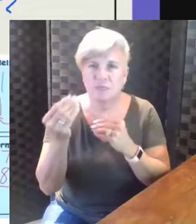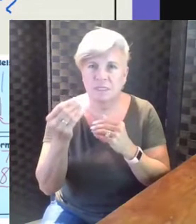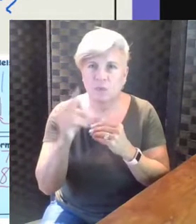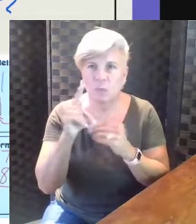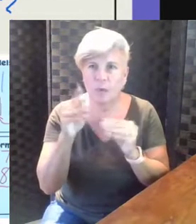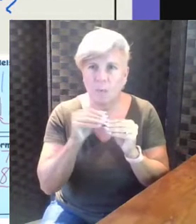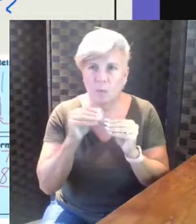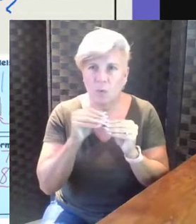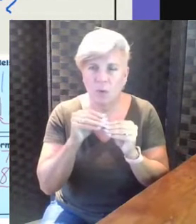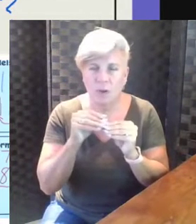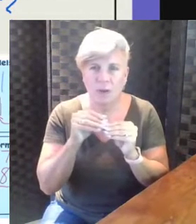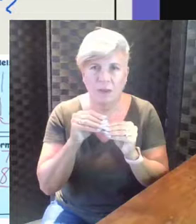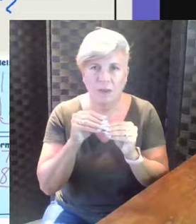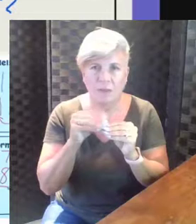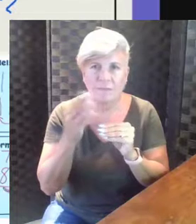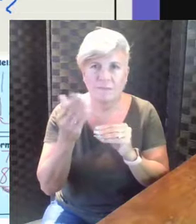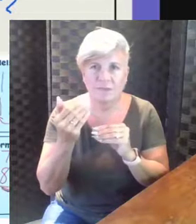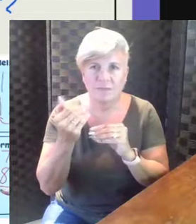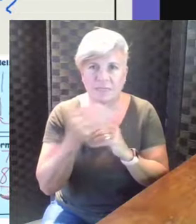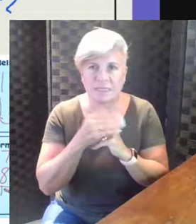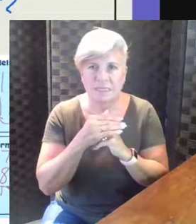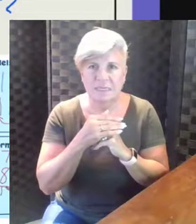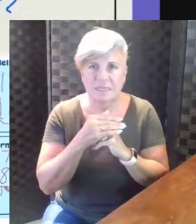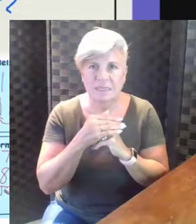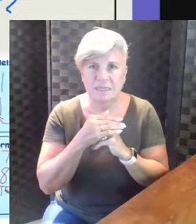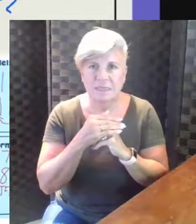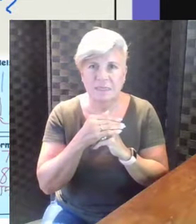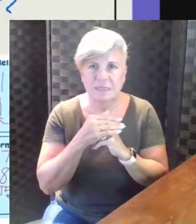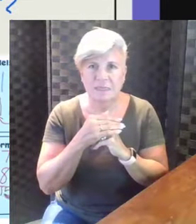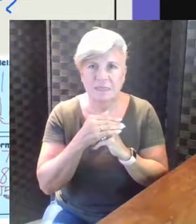So one more from that 8 would give us 15.